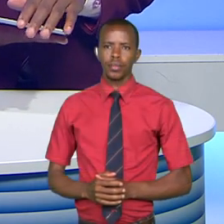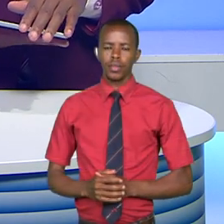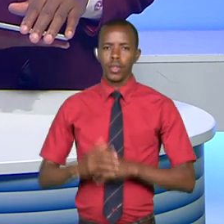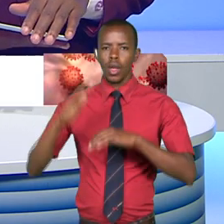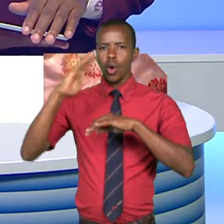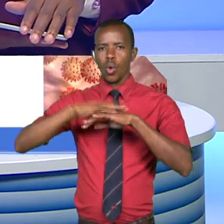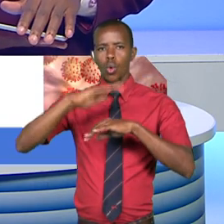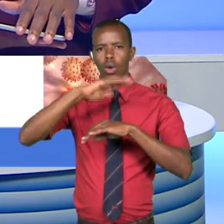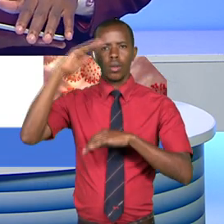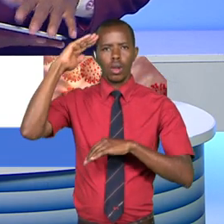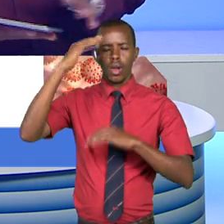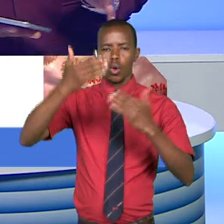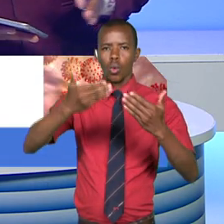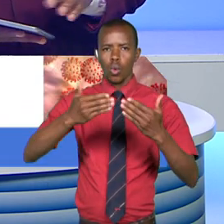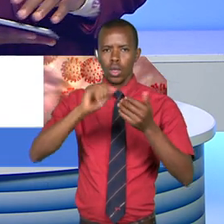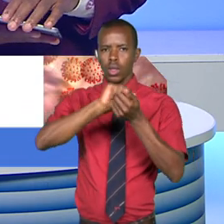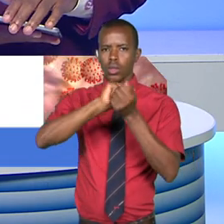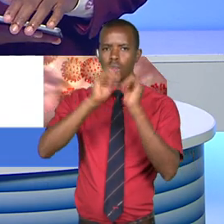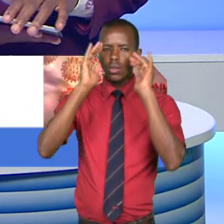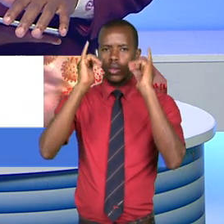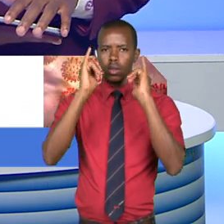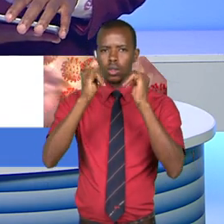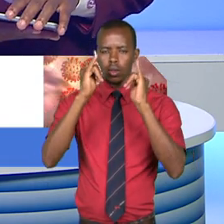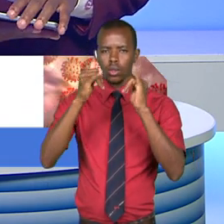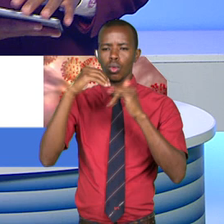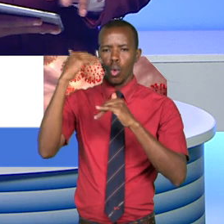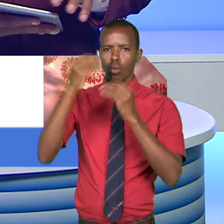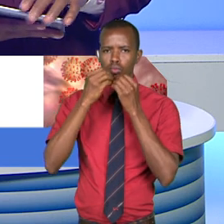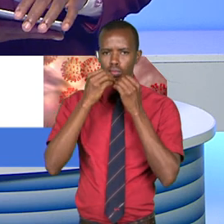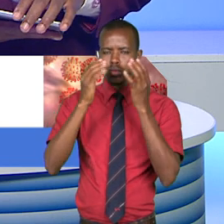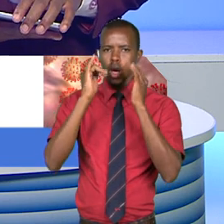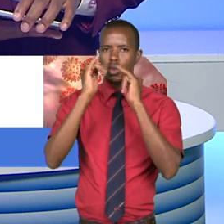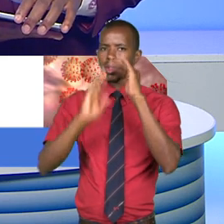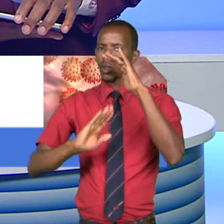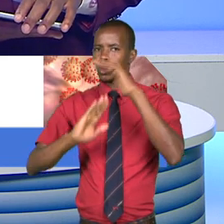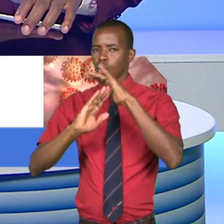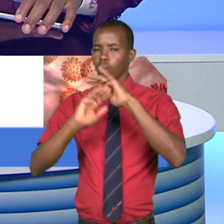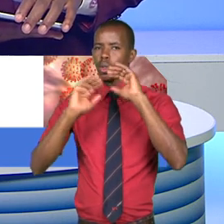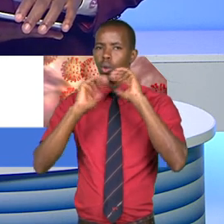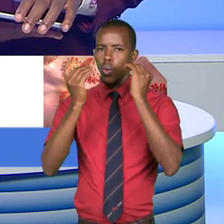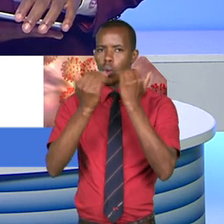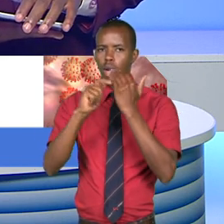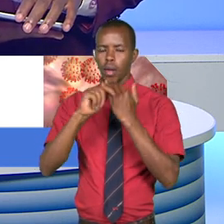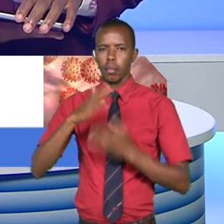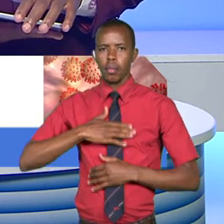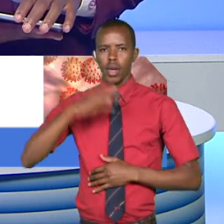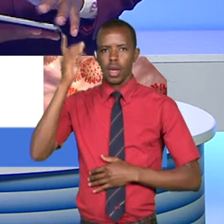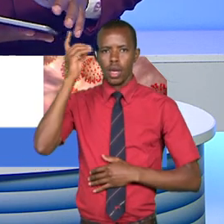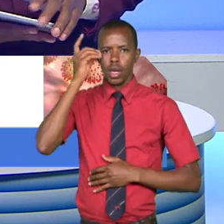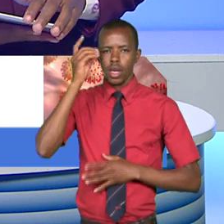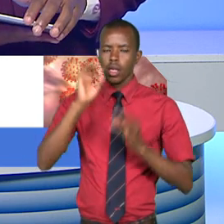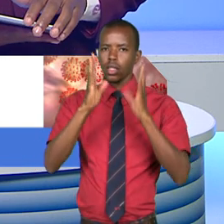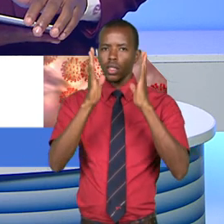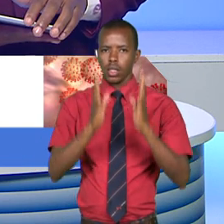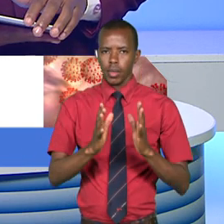Good afternoon, hello and welcome. This is Switch Focus, your daily update on news making headlines globally. My name is David Kagina and the sign